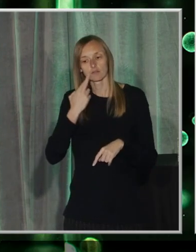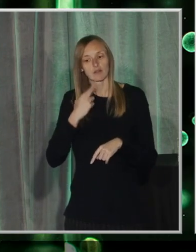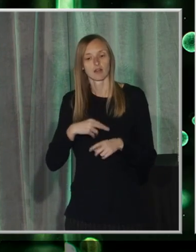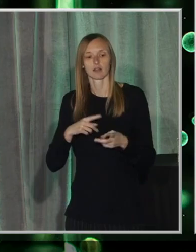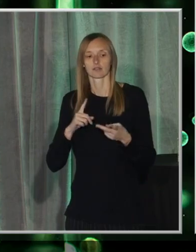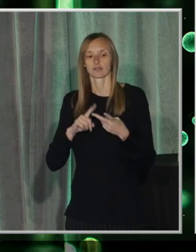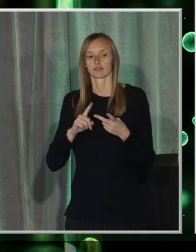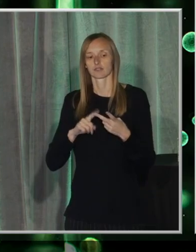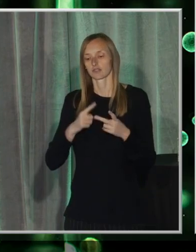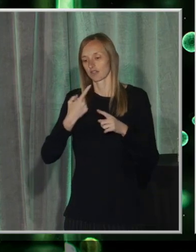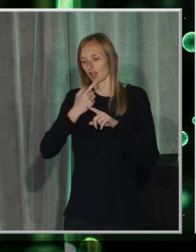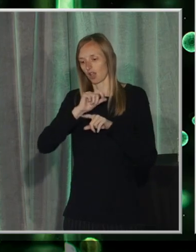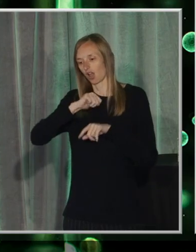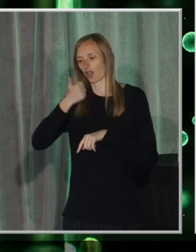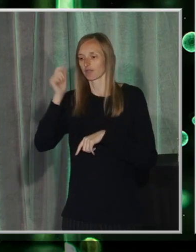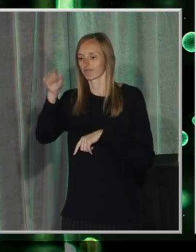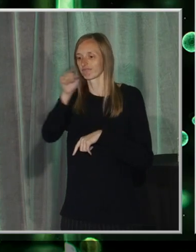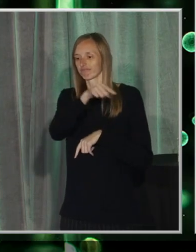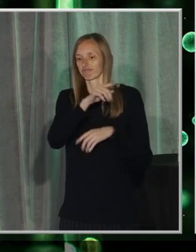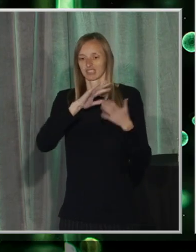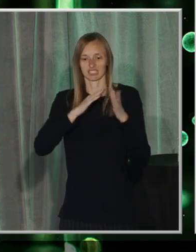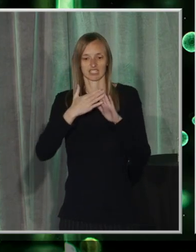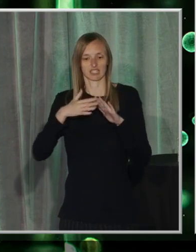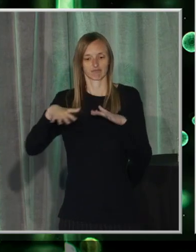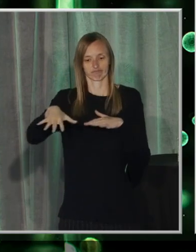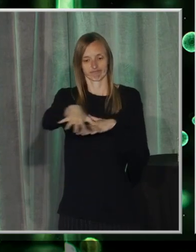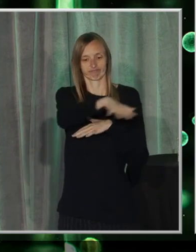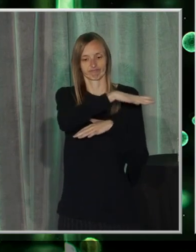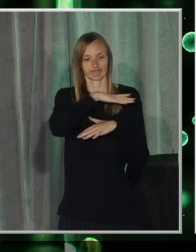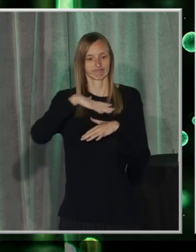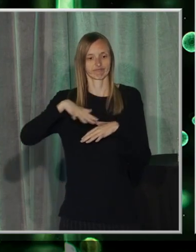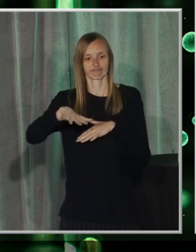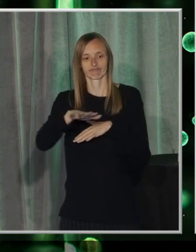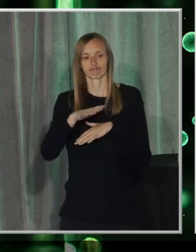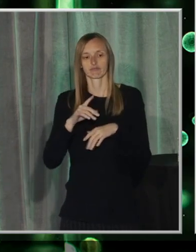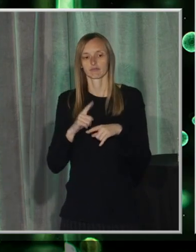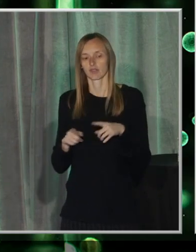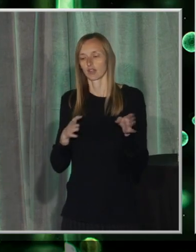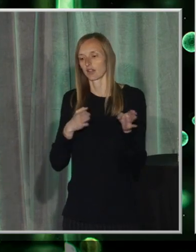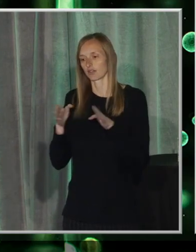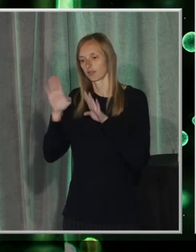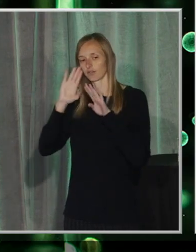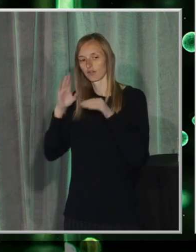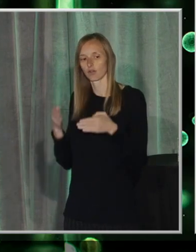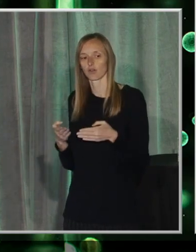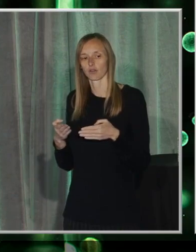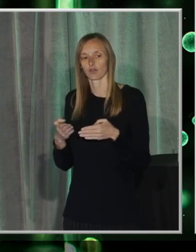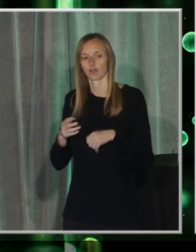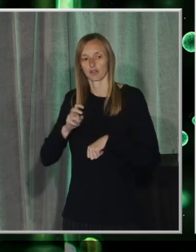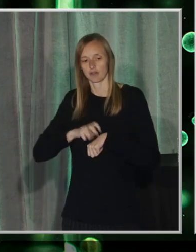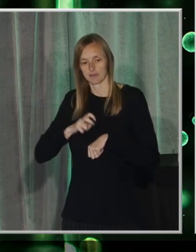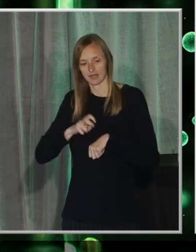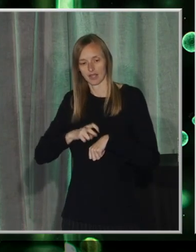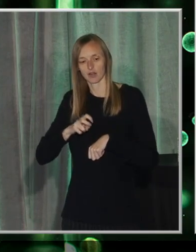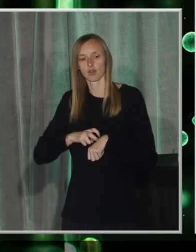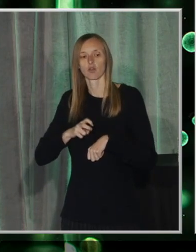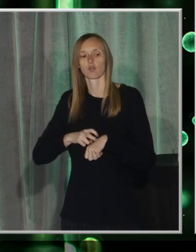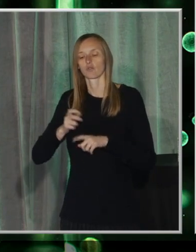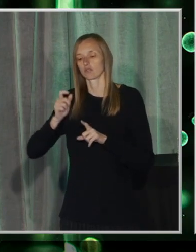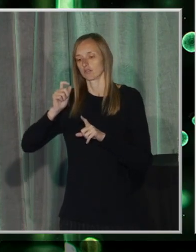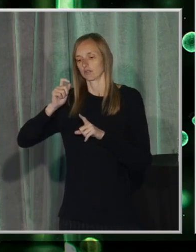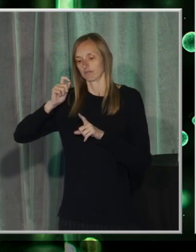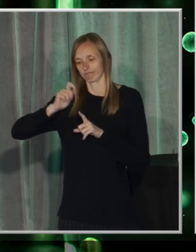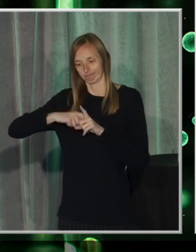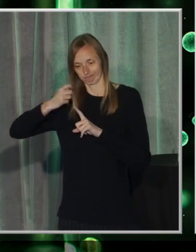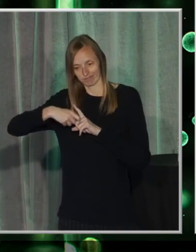various other outlets in and around the city. Yeah. But then you kind of focused very much on potatoes, banana